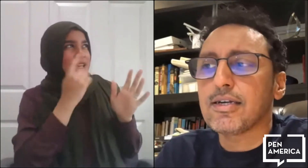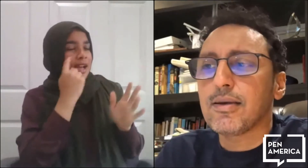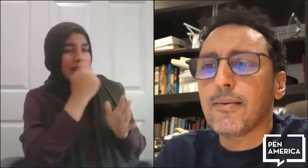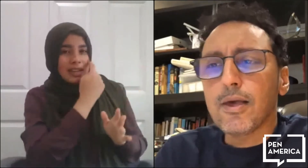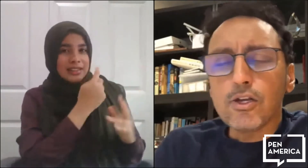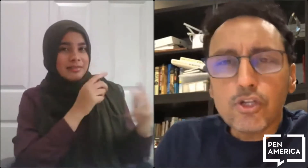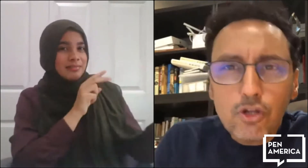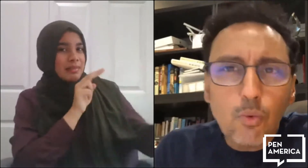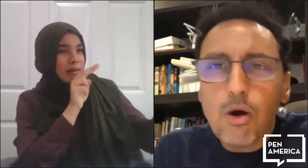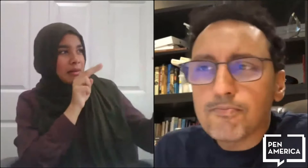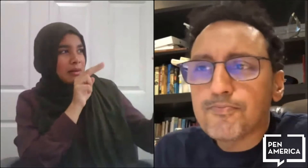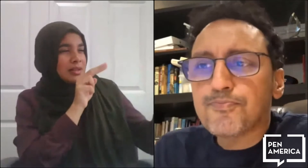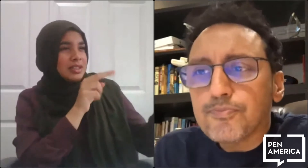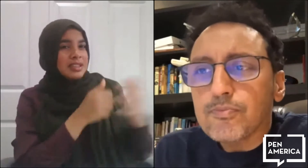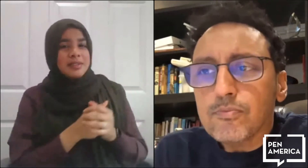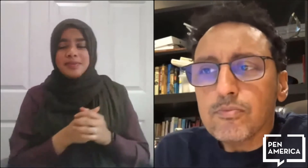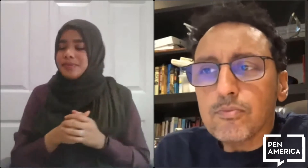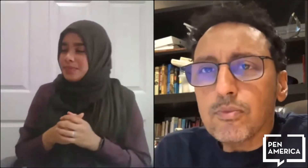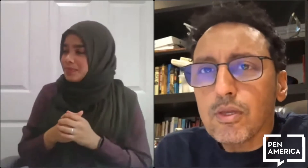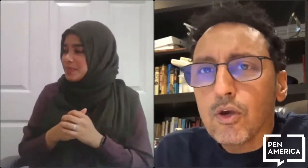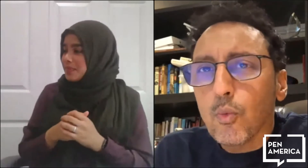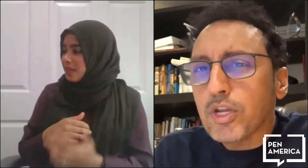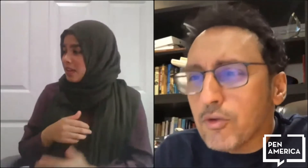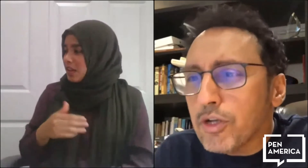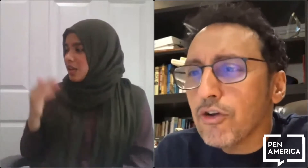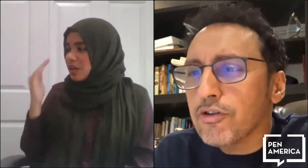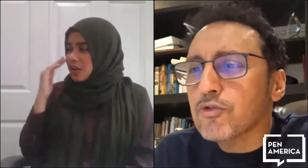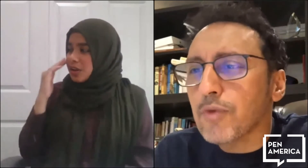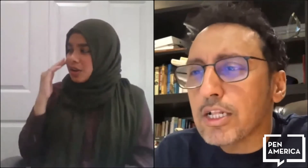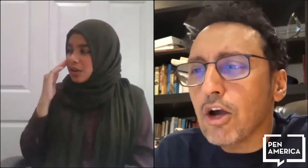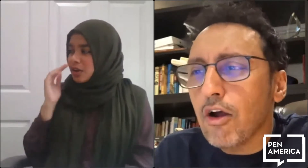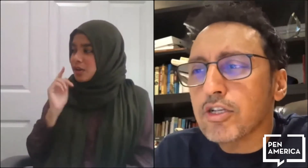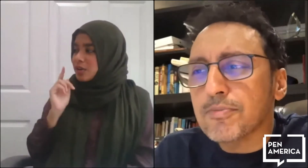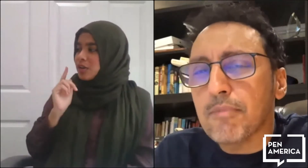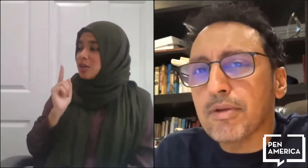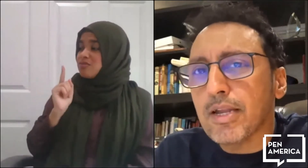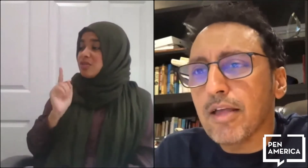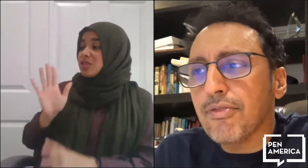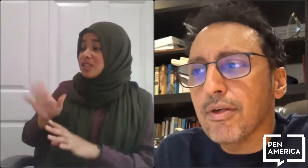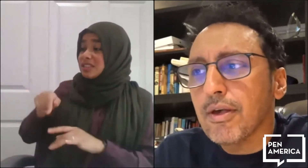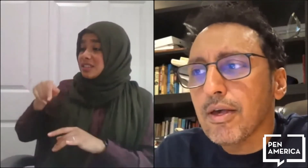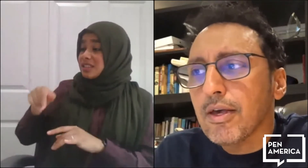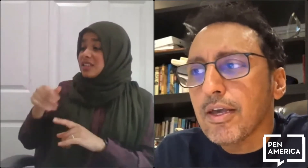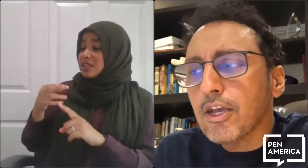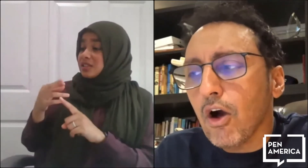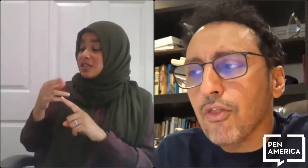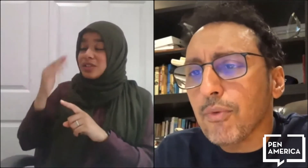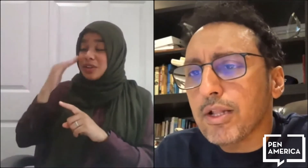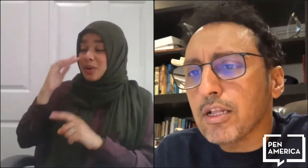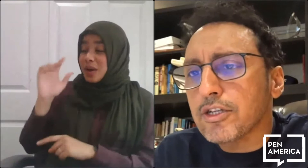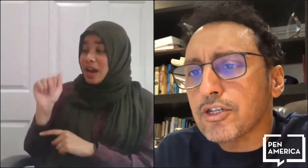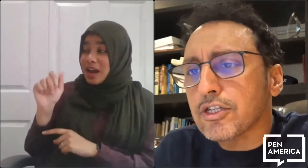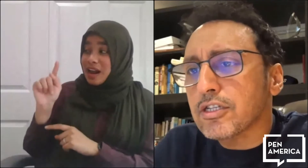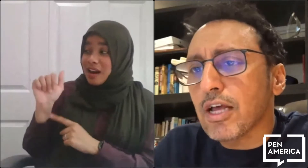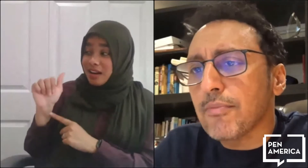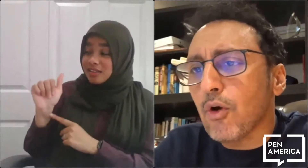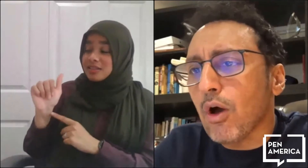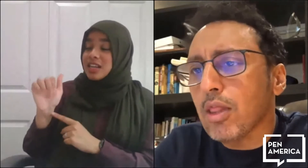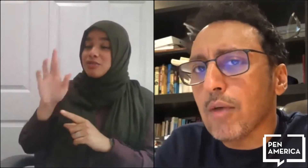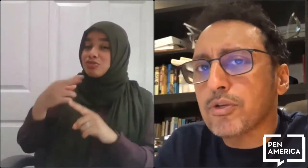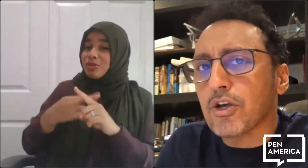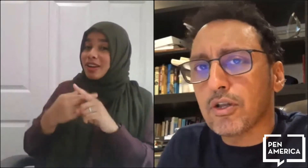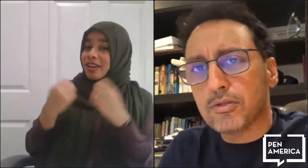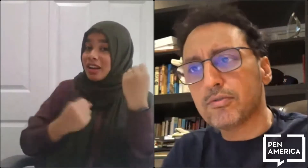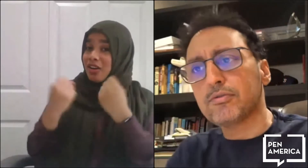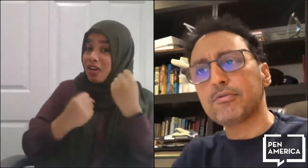eyes. You know what? When he returned his rental car on September 9th, he called the rental agency to tell him the